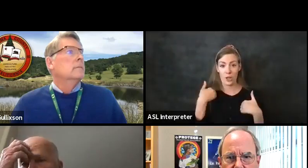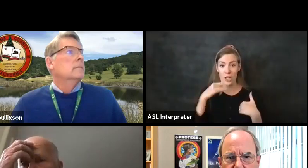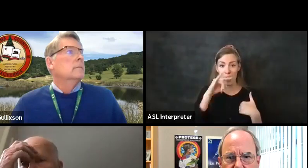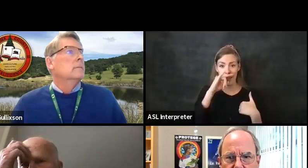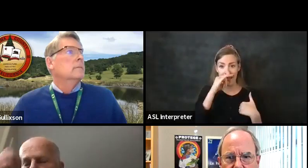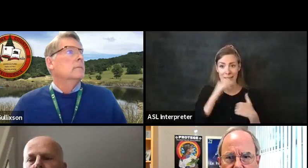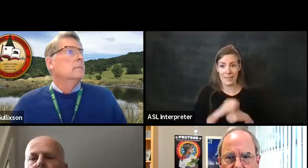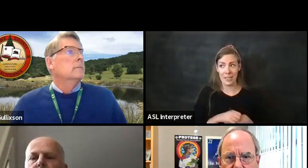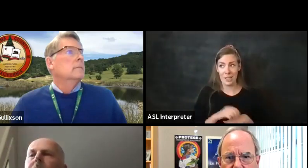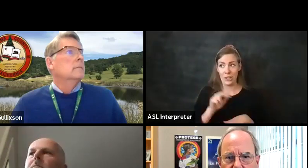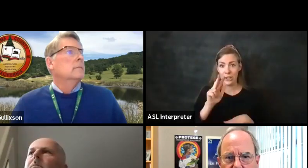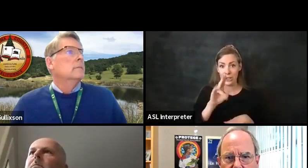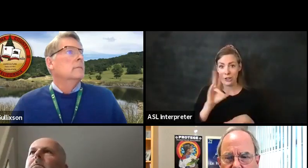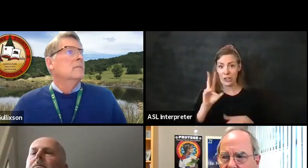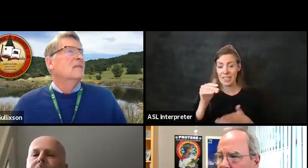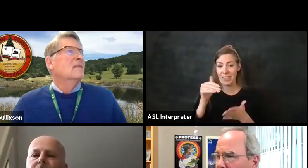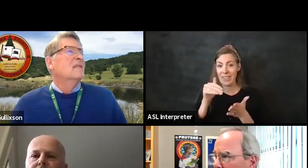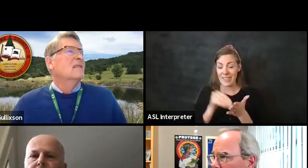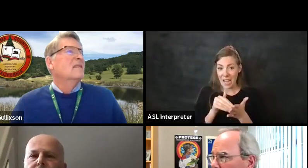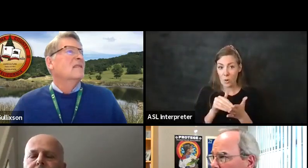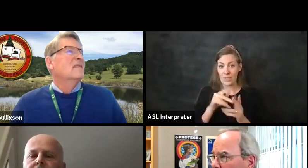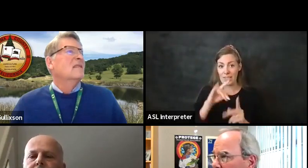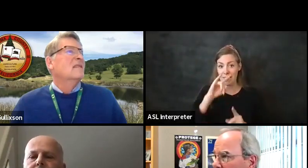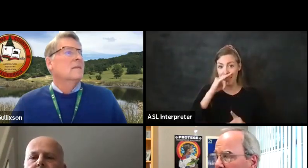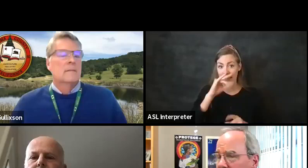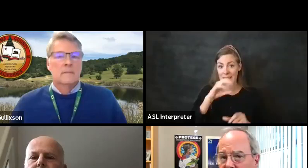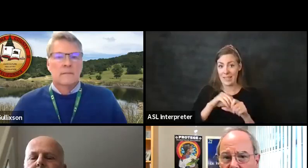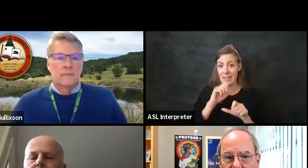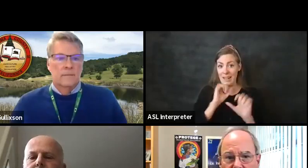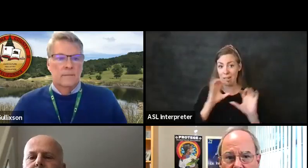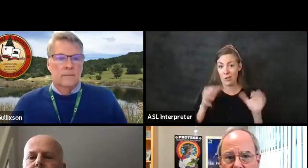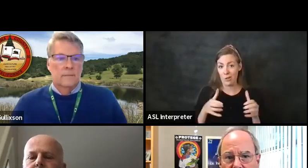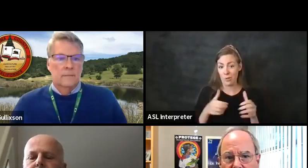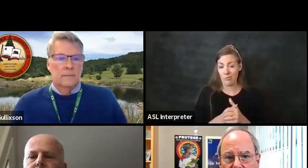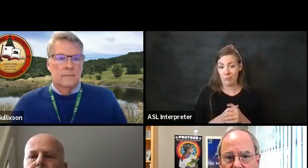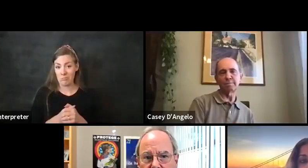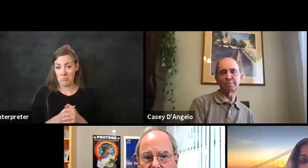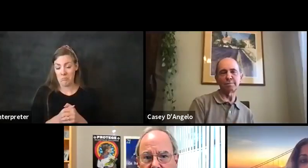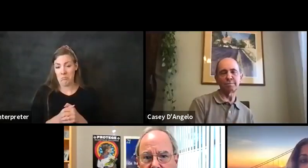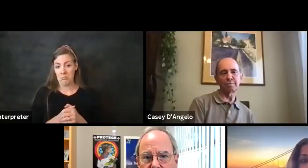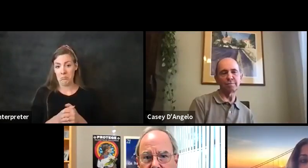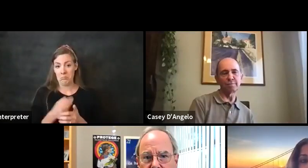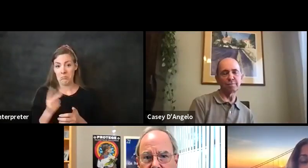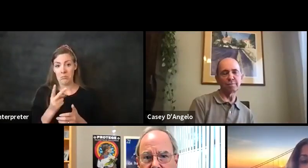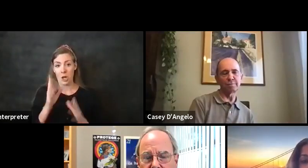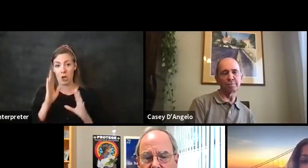37,000 kids in that age category. Is that